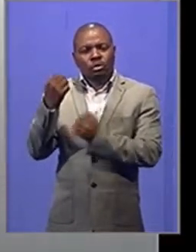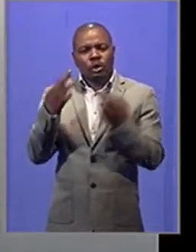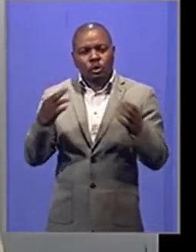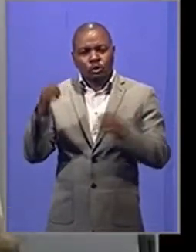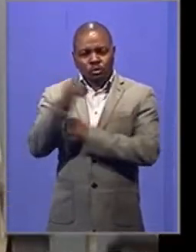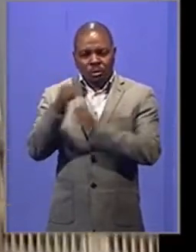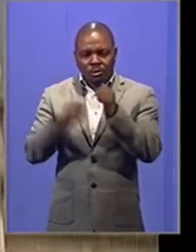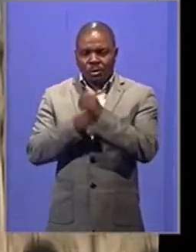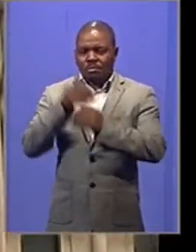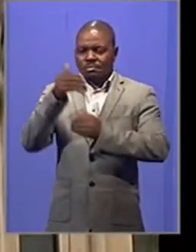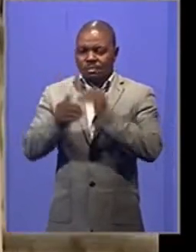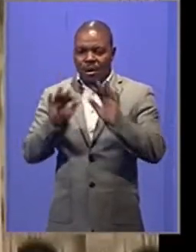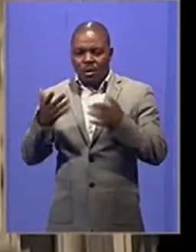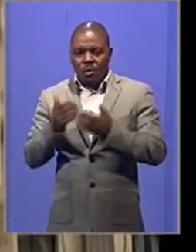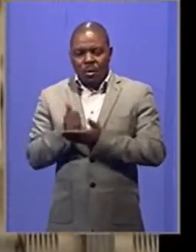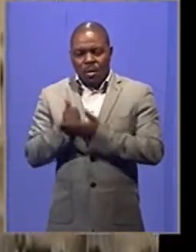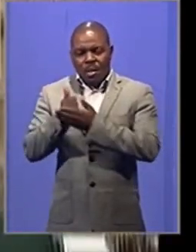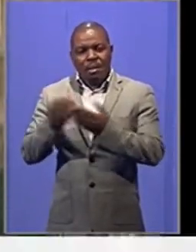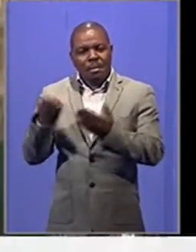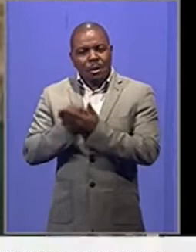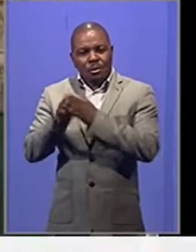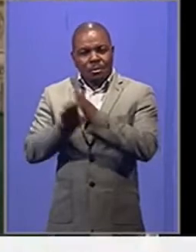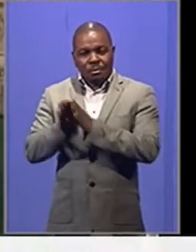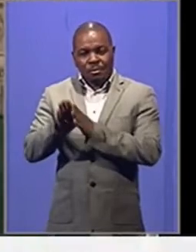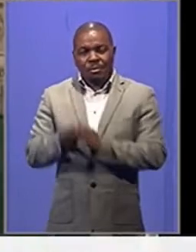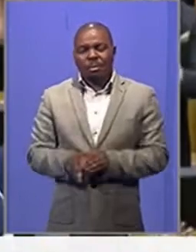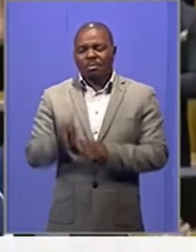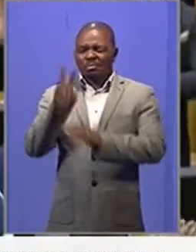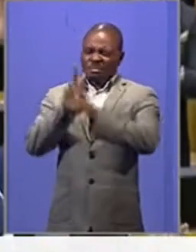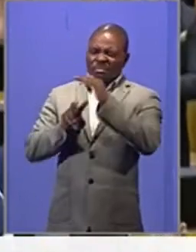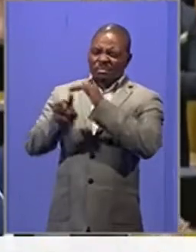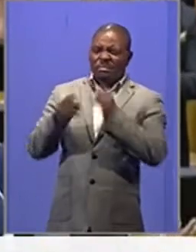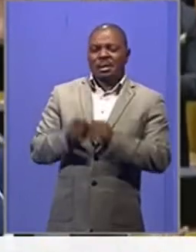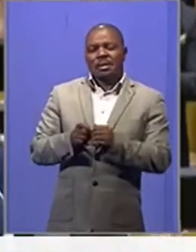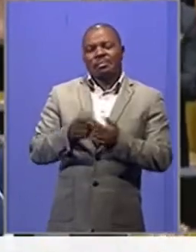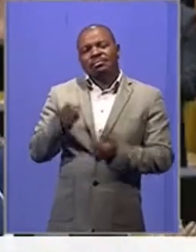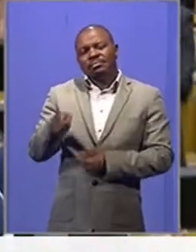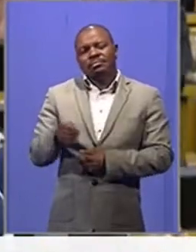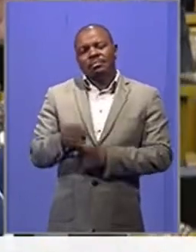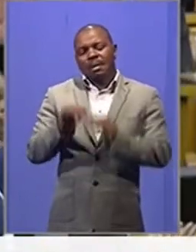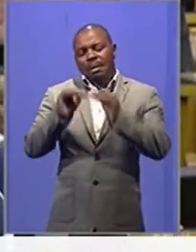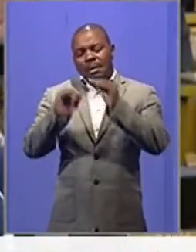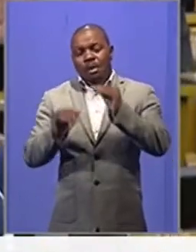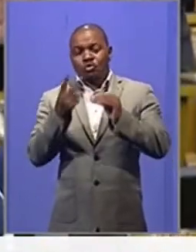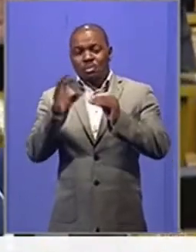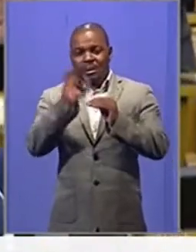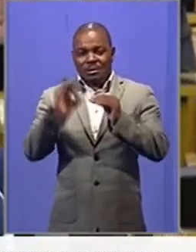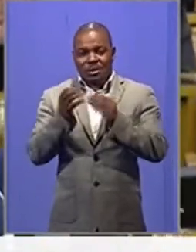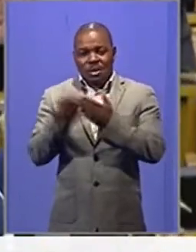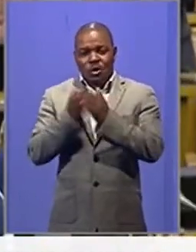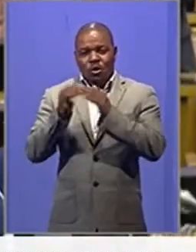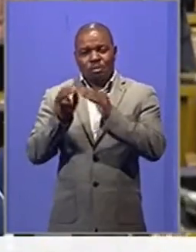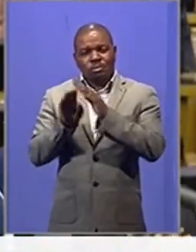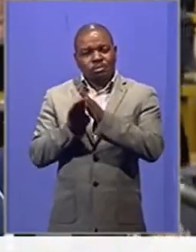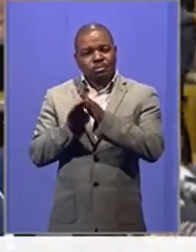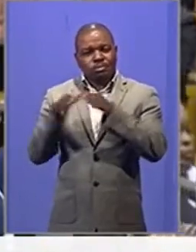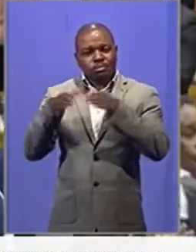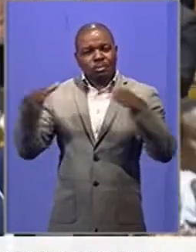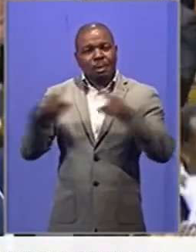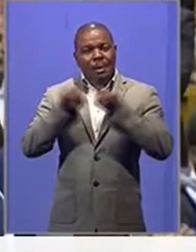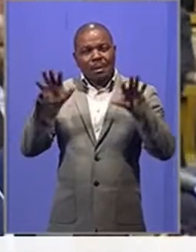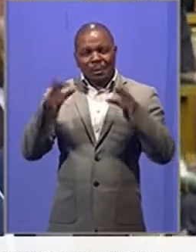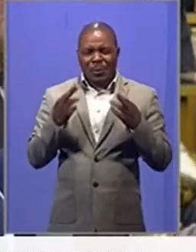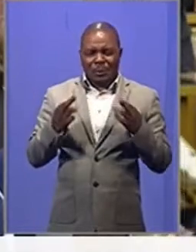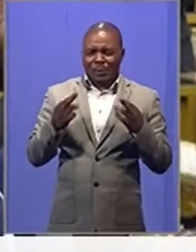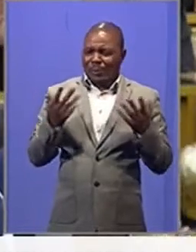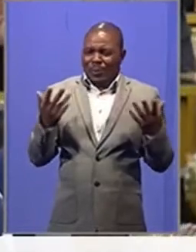moruo. Moruo wa naha o lebelletswe ho hola ka diperesente tse ka tlase ho tse 2 selemong sena, empa tshepo ke e fokolang ka maemo a kgolo,